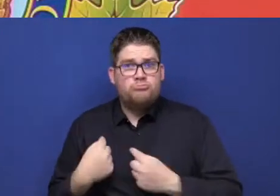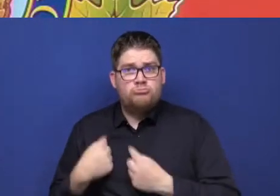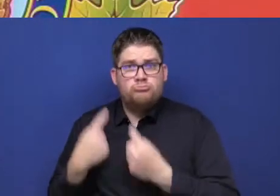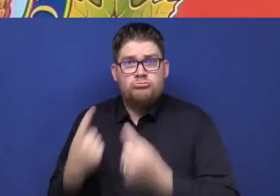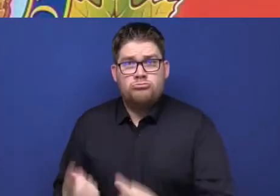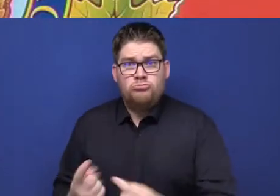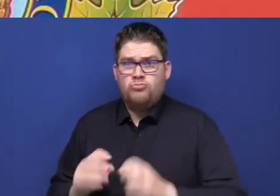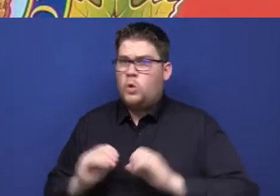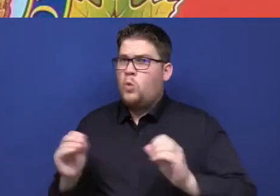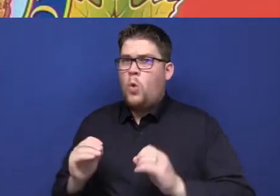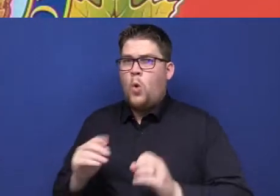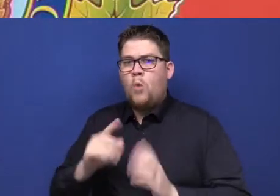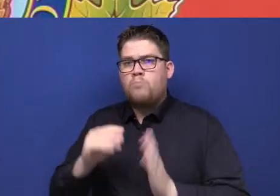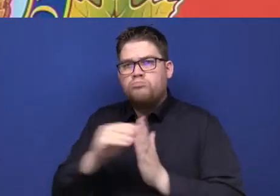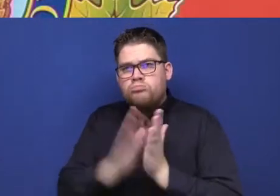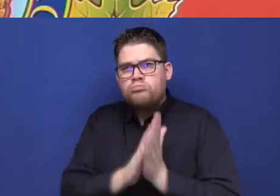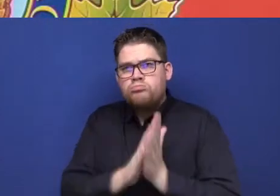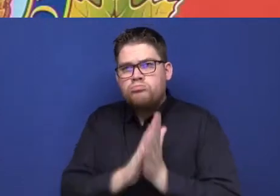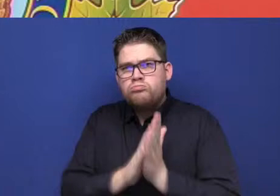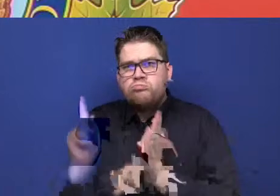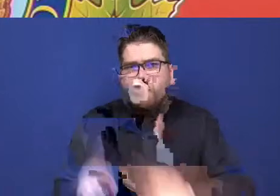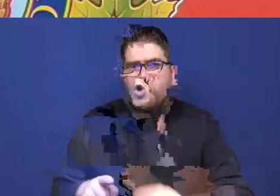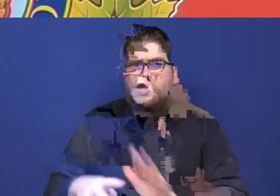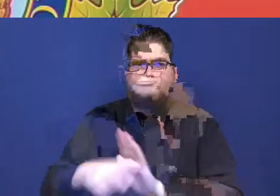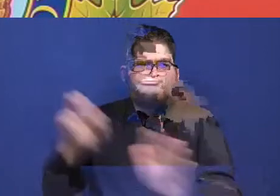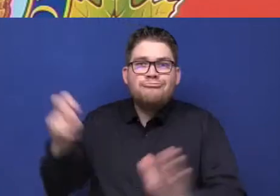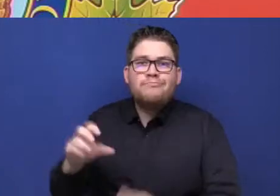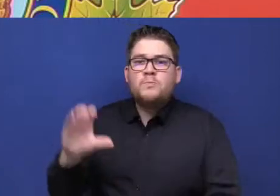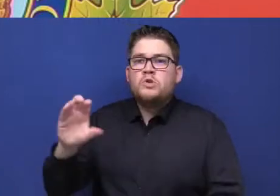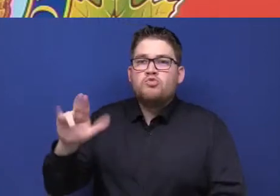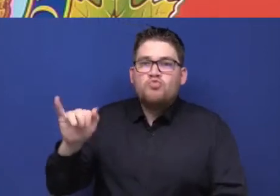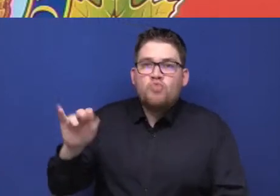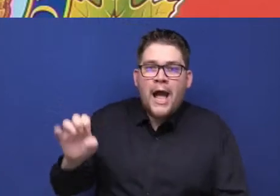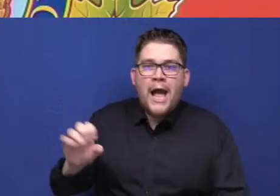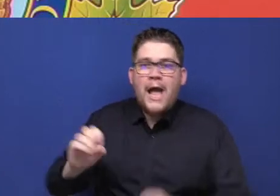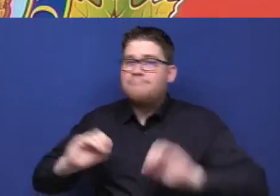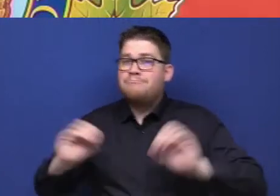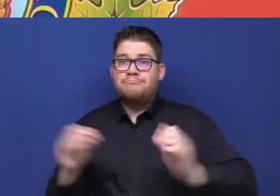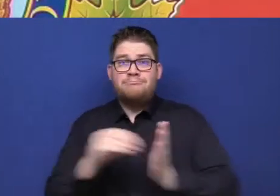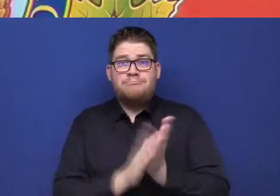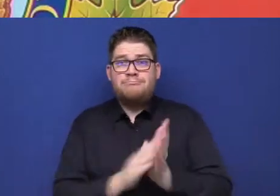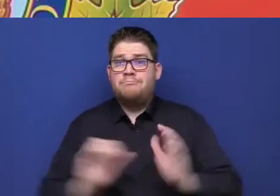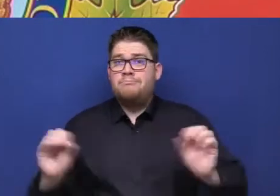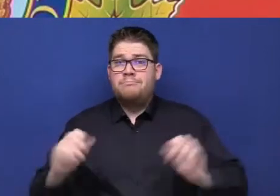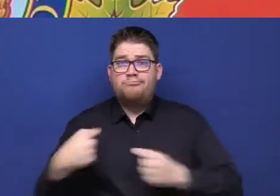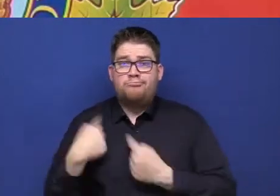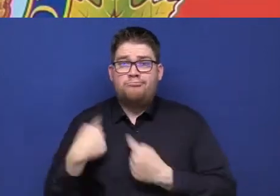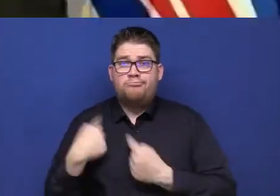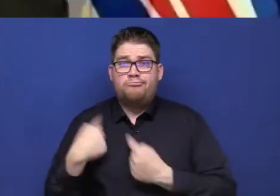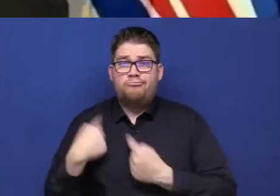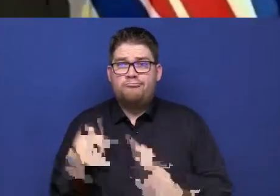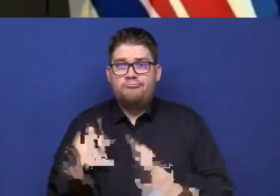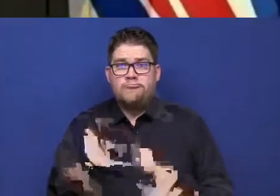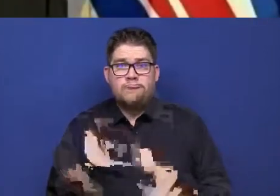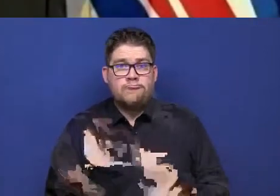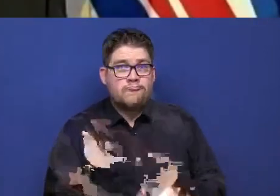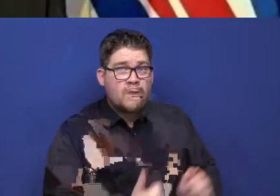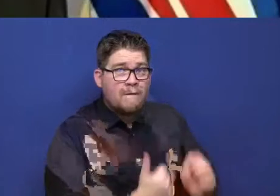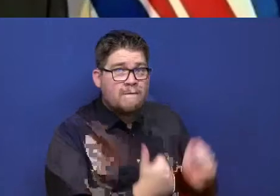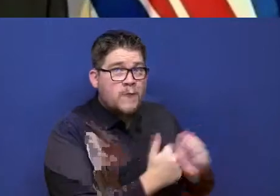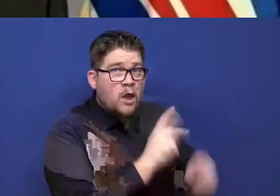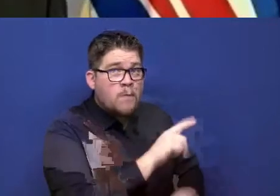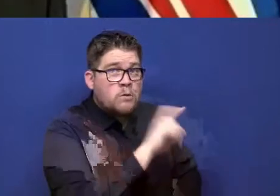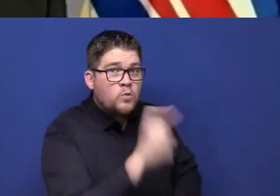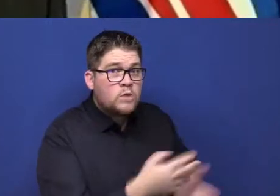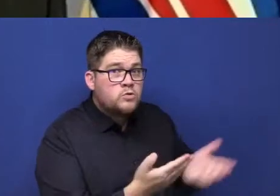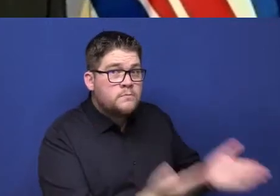follow-up? I do, and this one is for Public Safety Minister Mike Farnworth. If you could elaborate on what concerns,